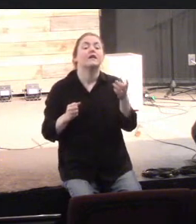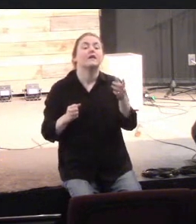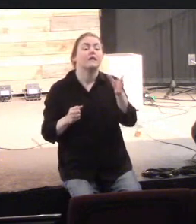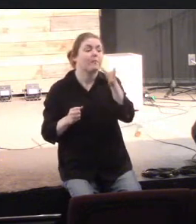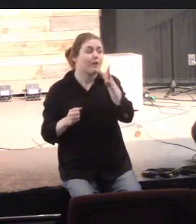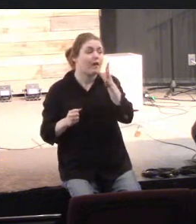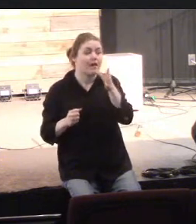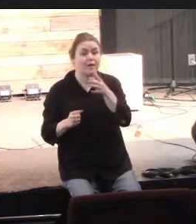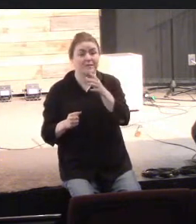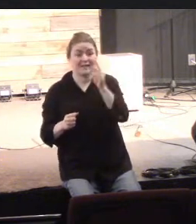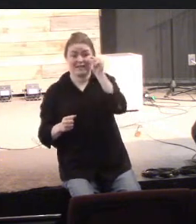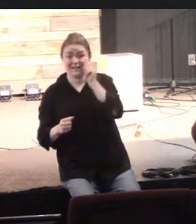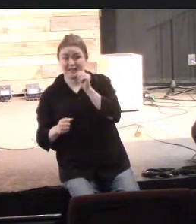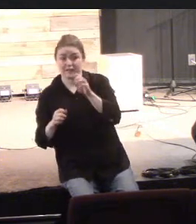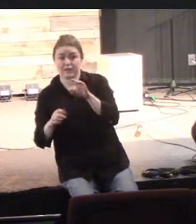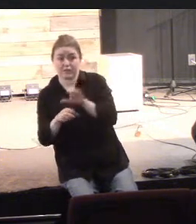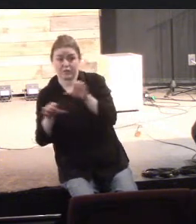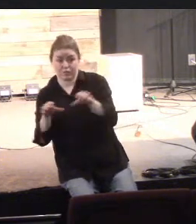please attend.